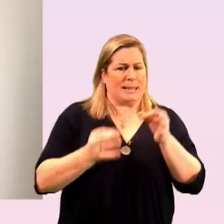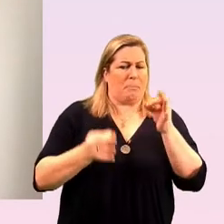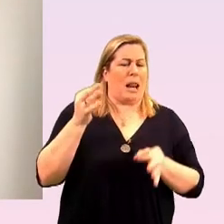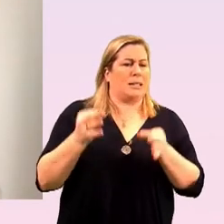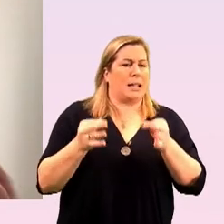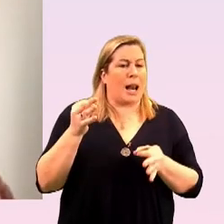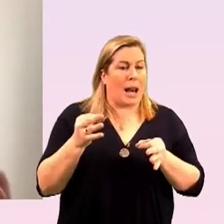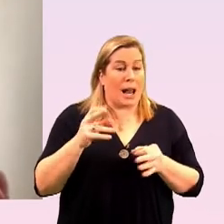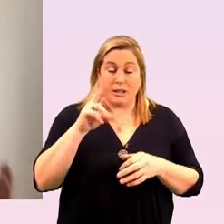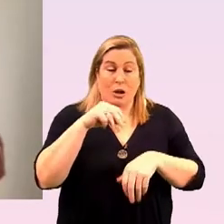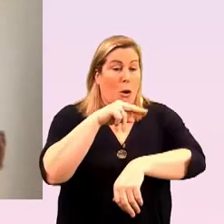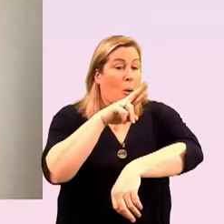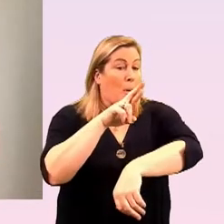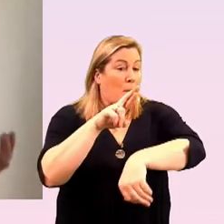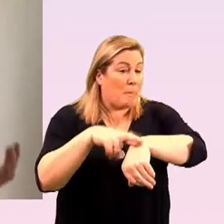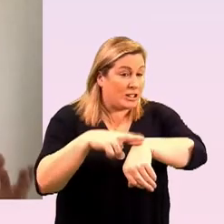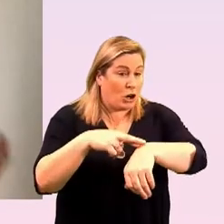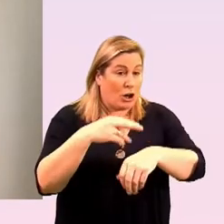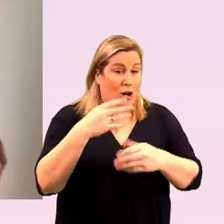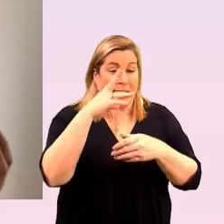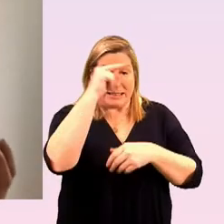no better illustration can you get